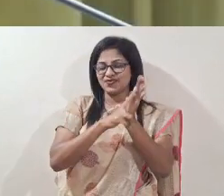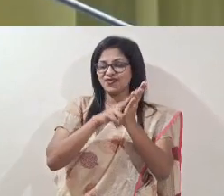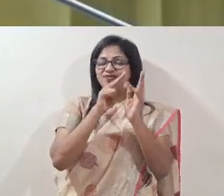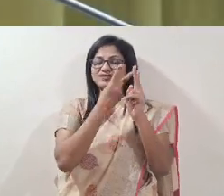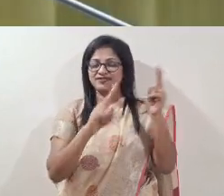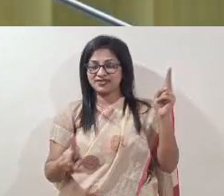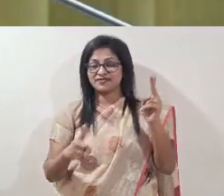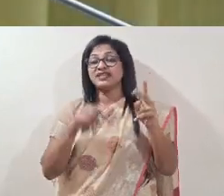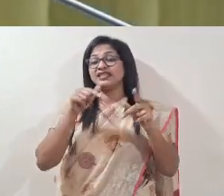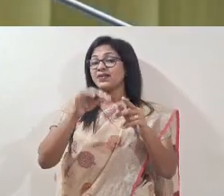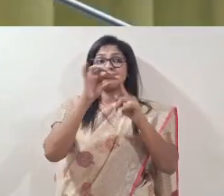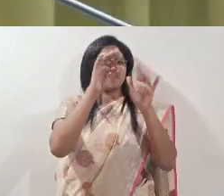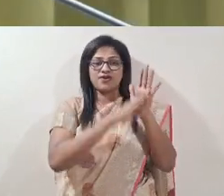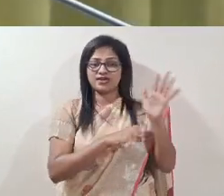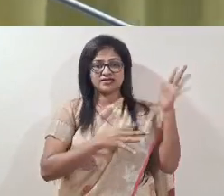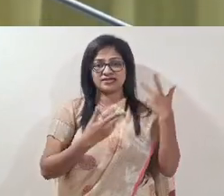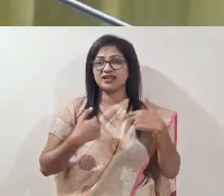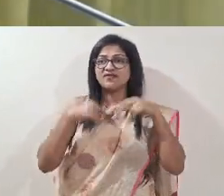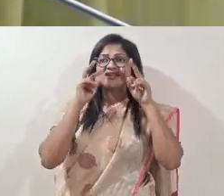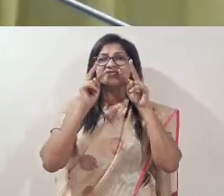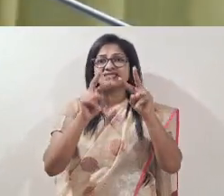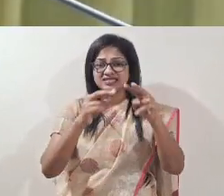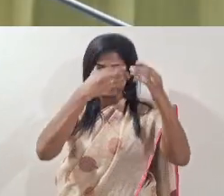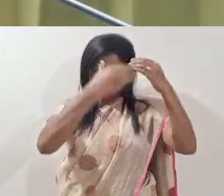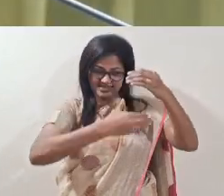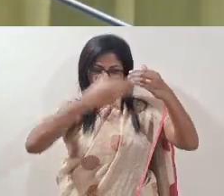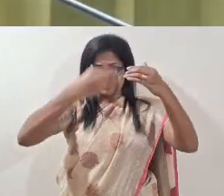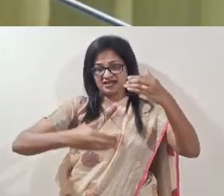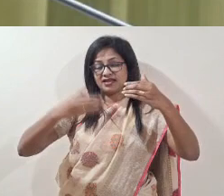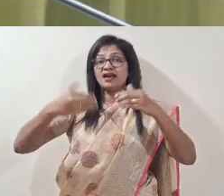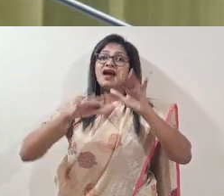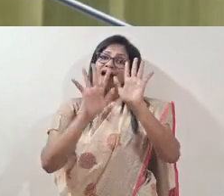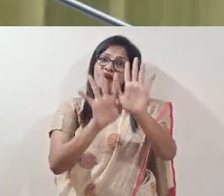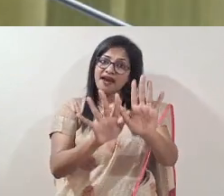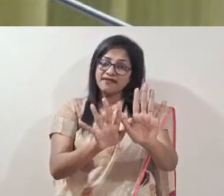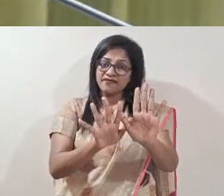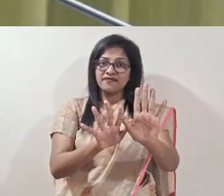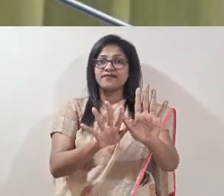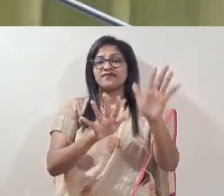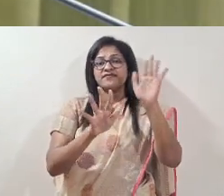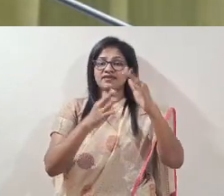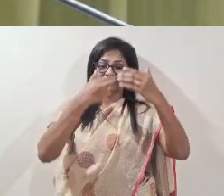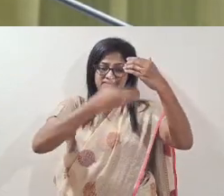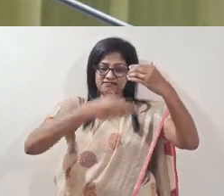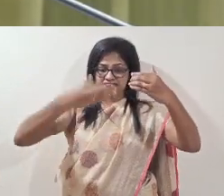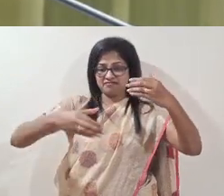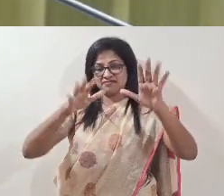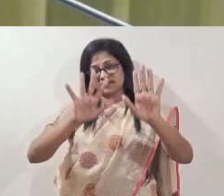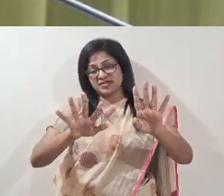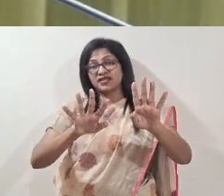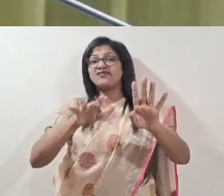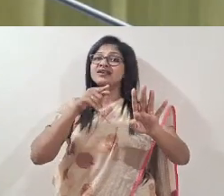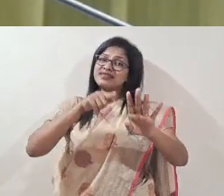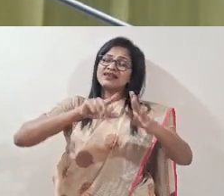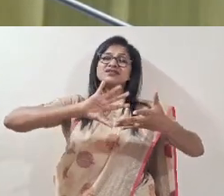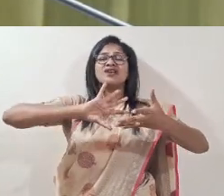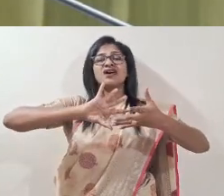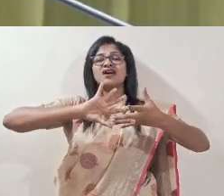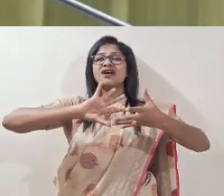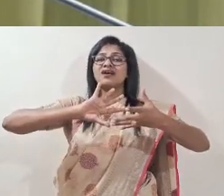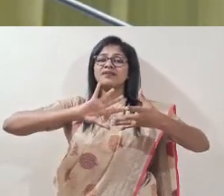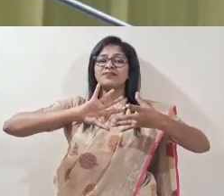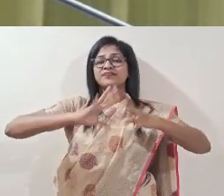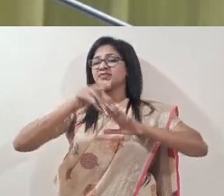bollards have been implemented or they have been put up, they tend to get like people tend to like take them away